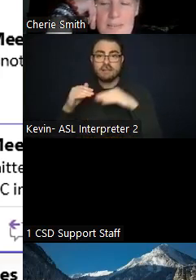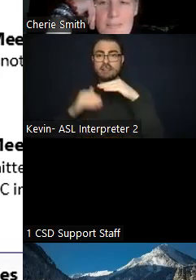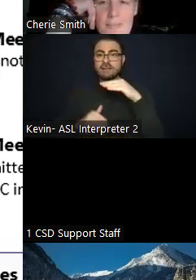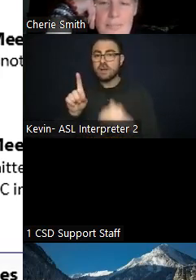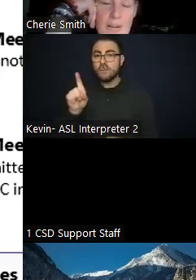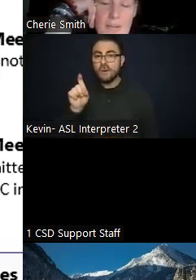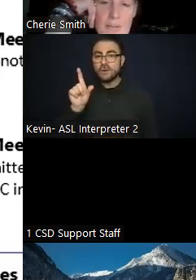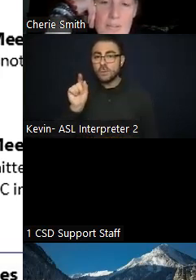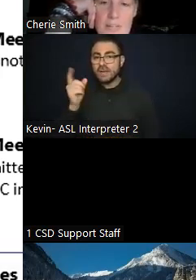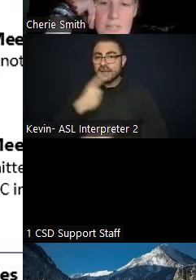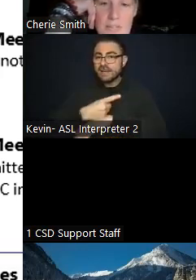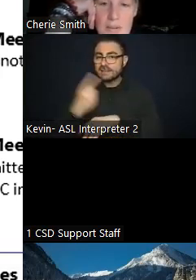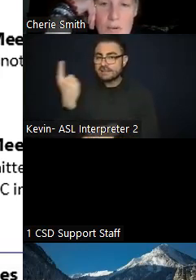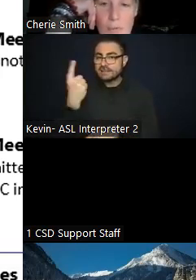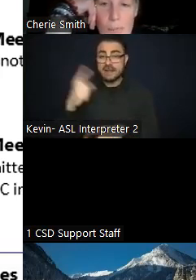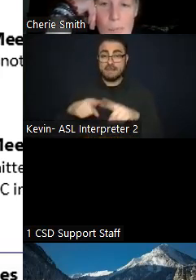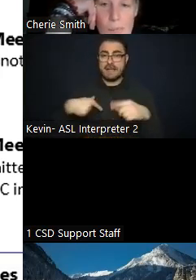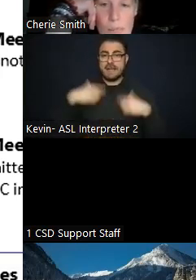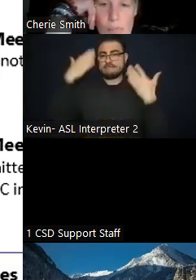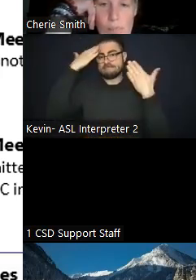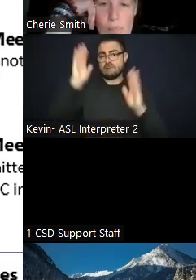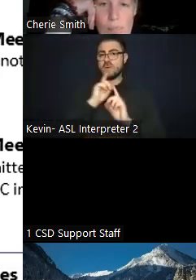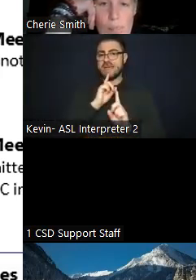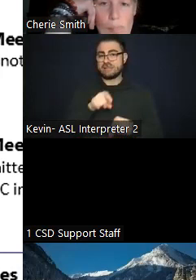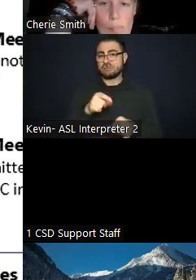that? I don't know the answer to that.